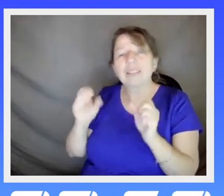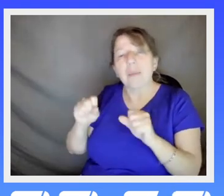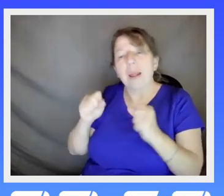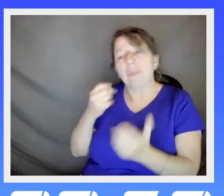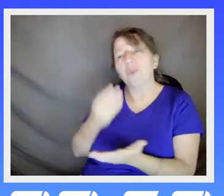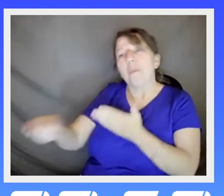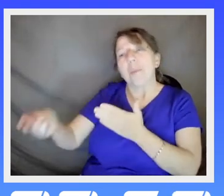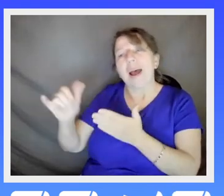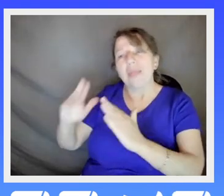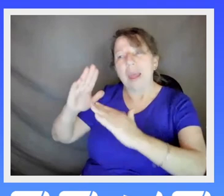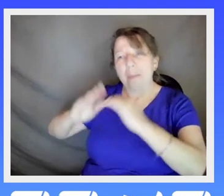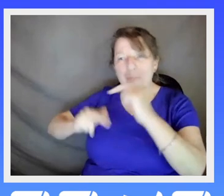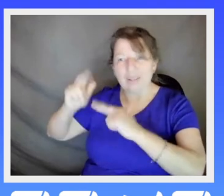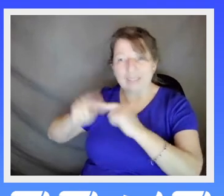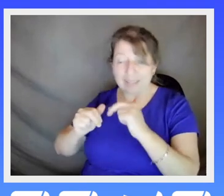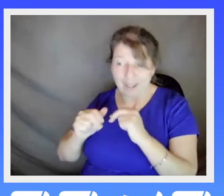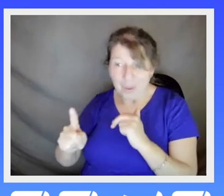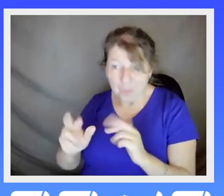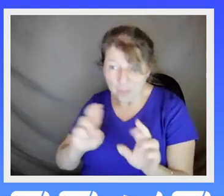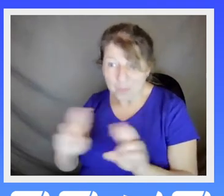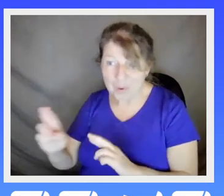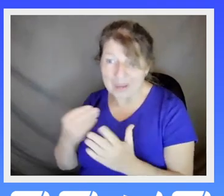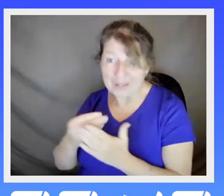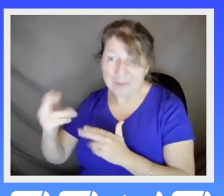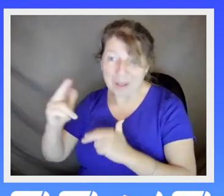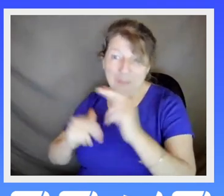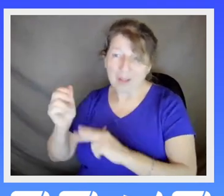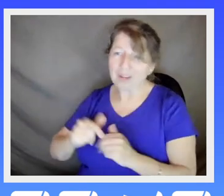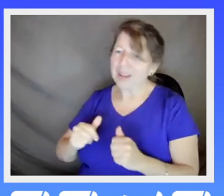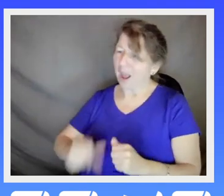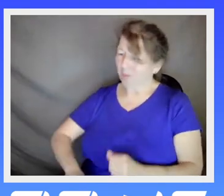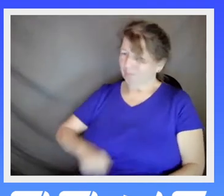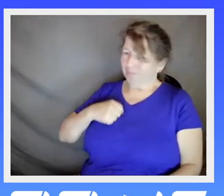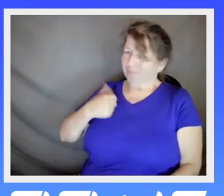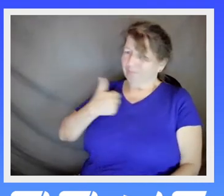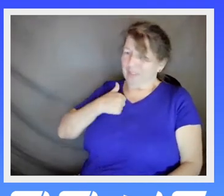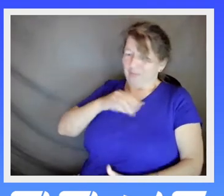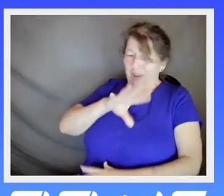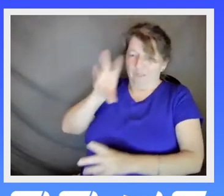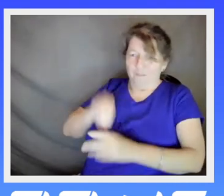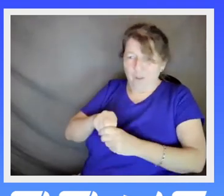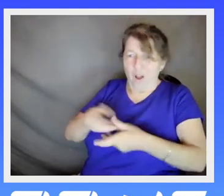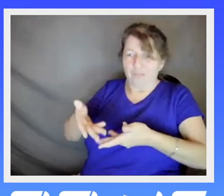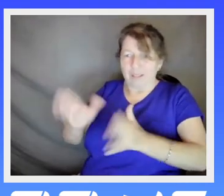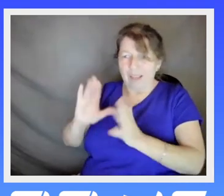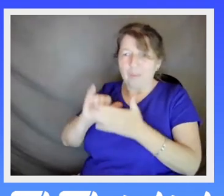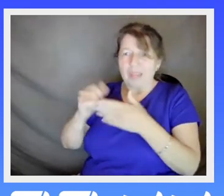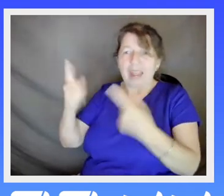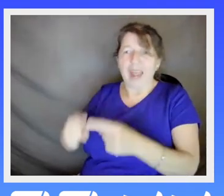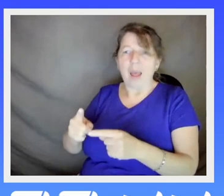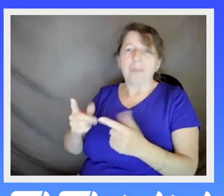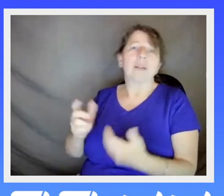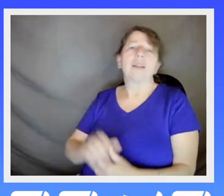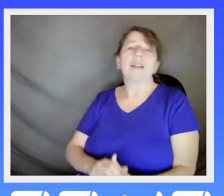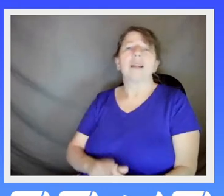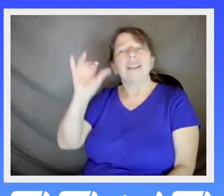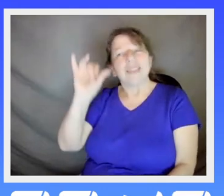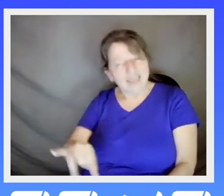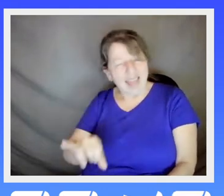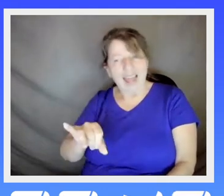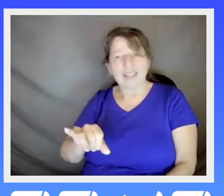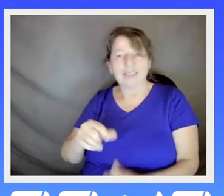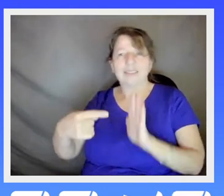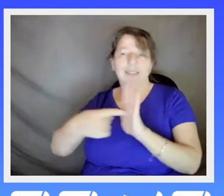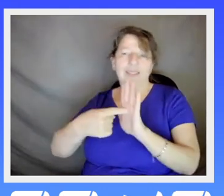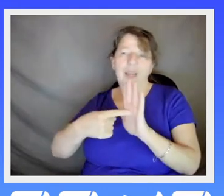they're pretty close to doing it. And I'm really proud of the efforts that we did to help organize that and make that happen. That's the kind of leadership that I will bring to this as